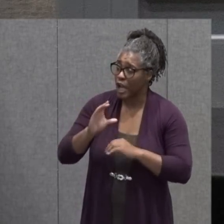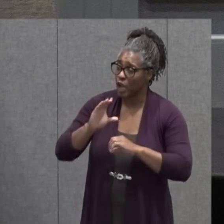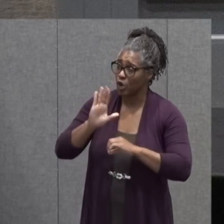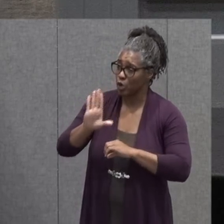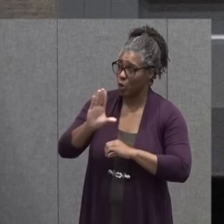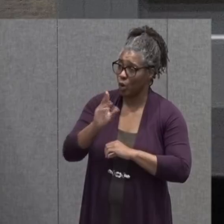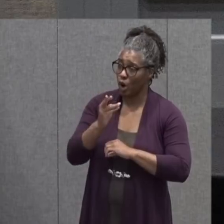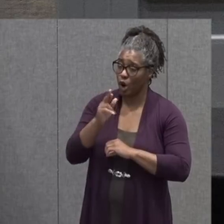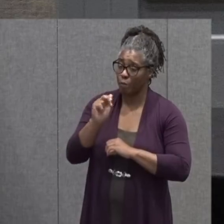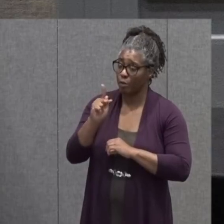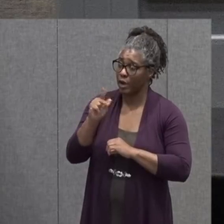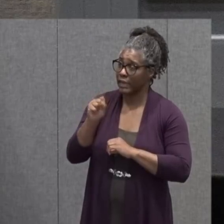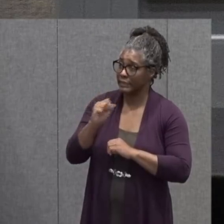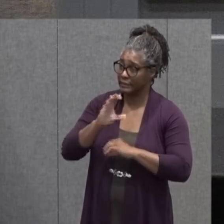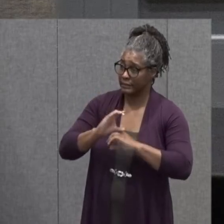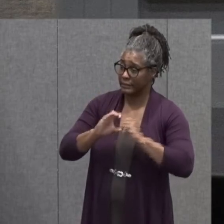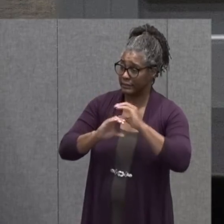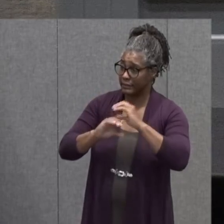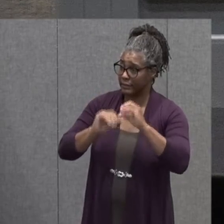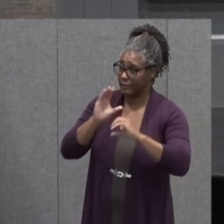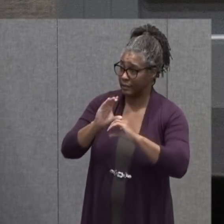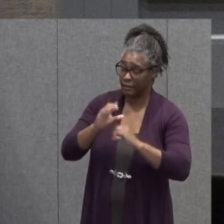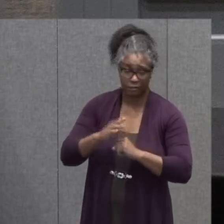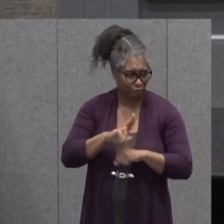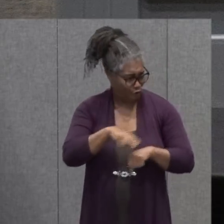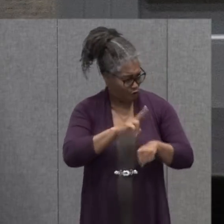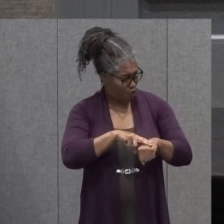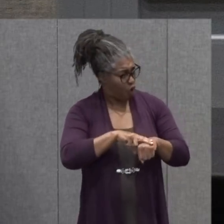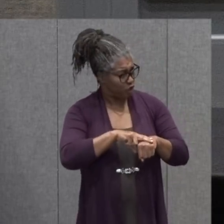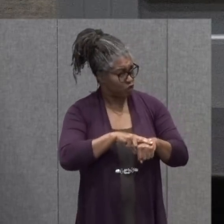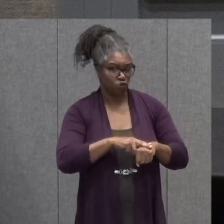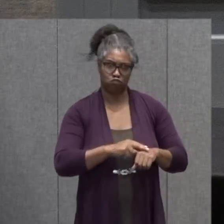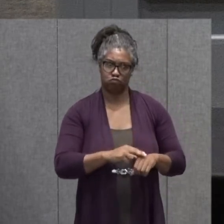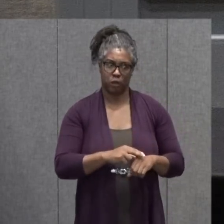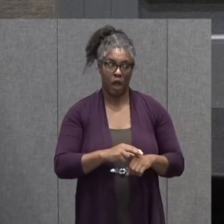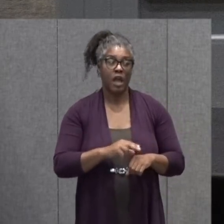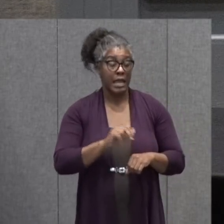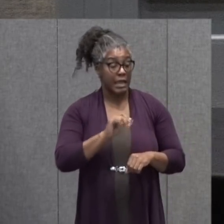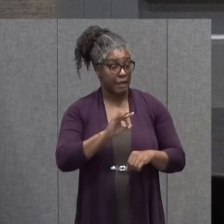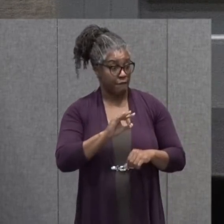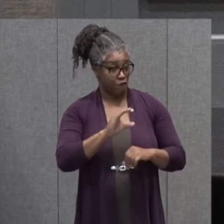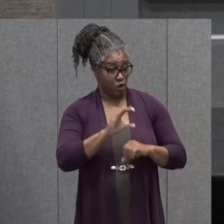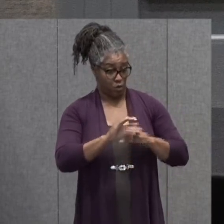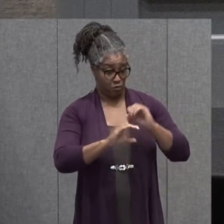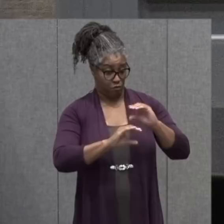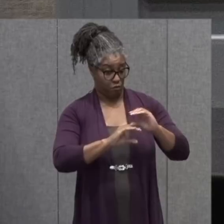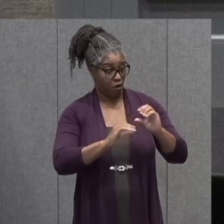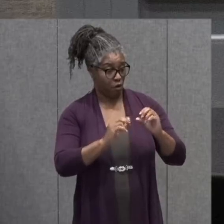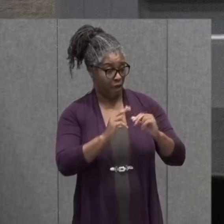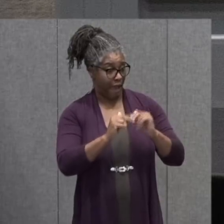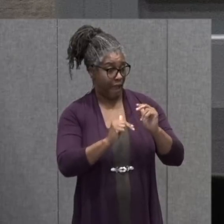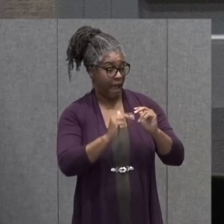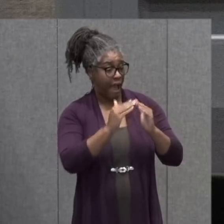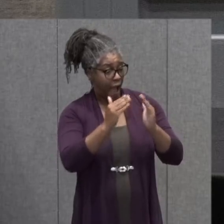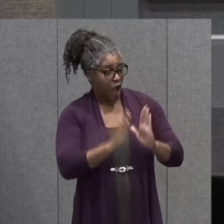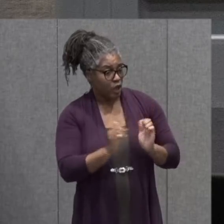he asked. "Of course," replied the builder. "A fine, strong house of bricks will last forever." The third little pig